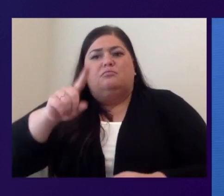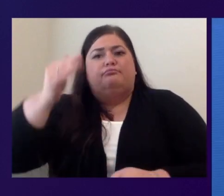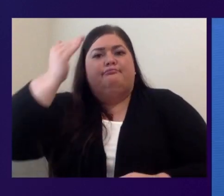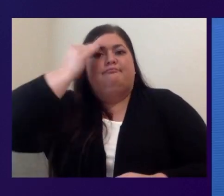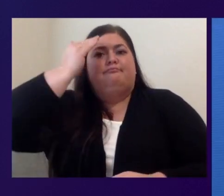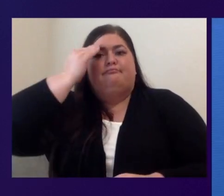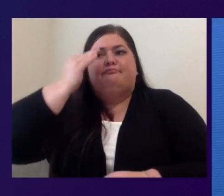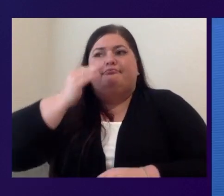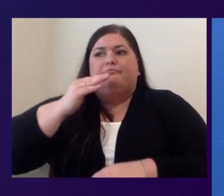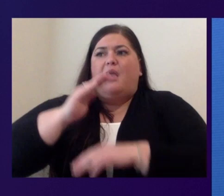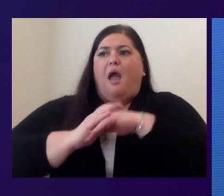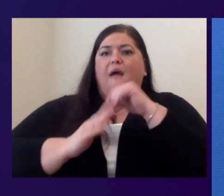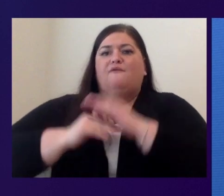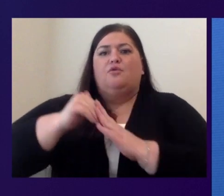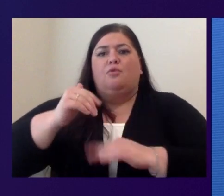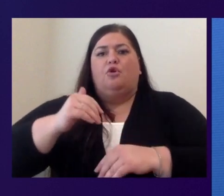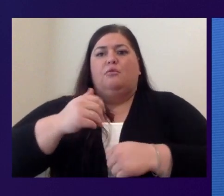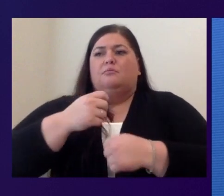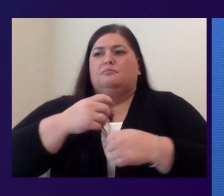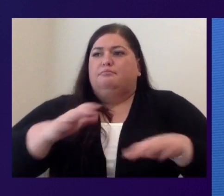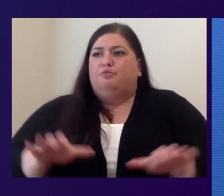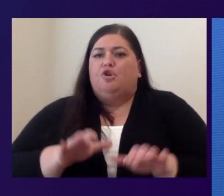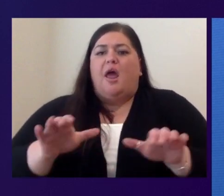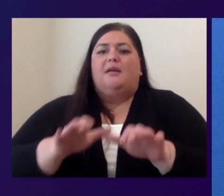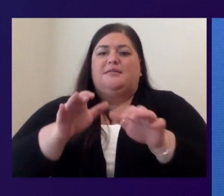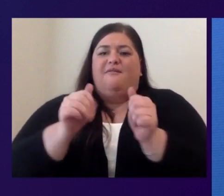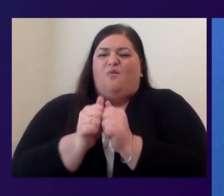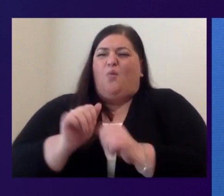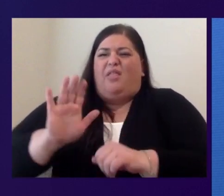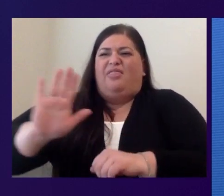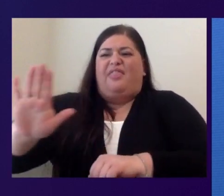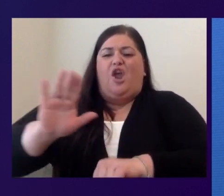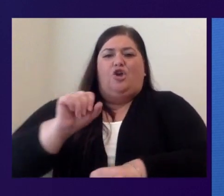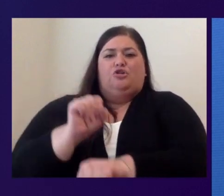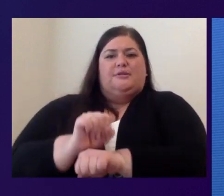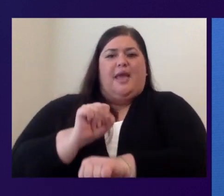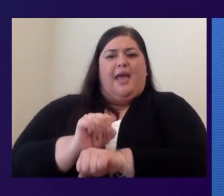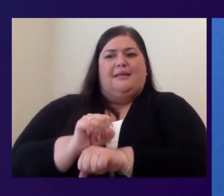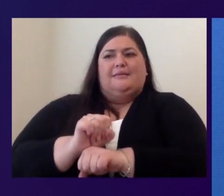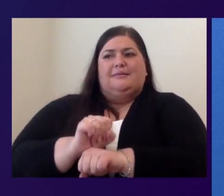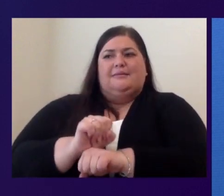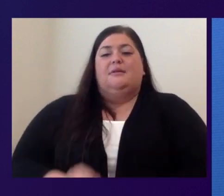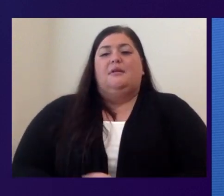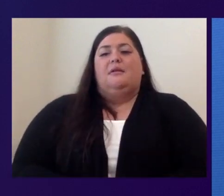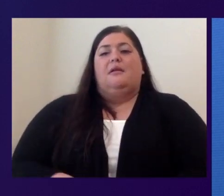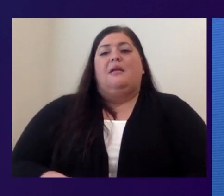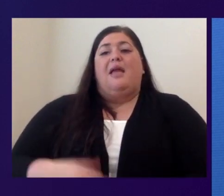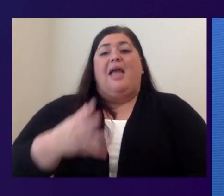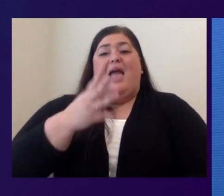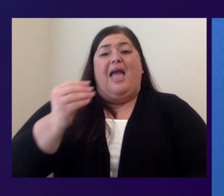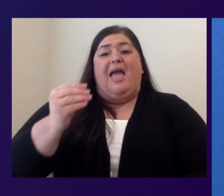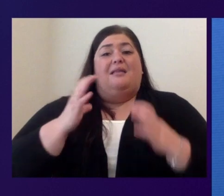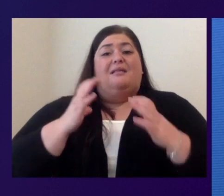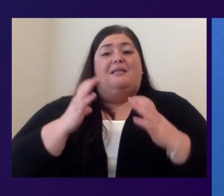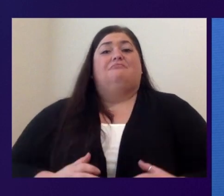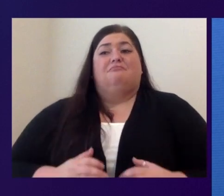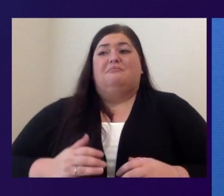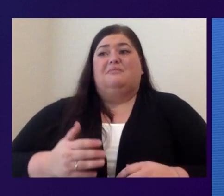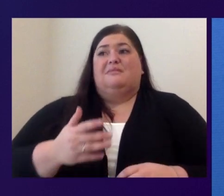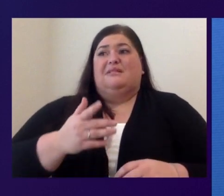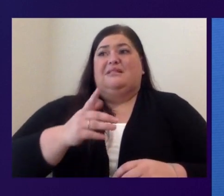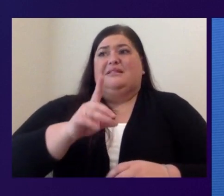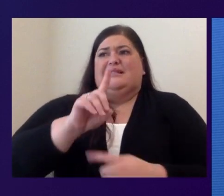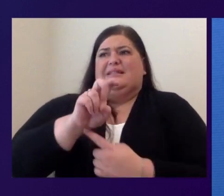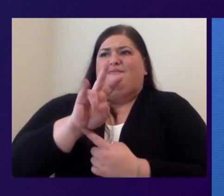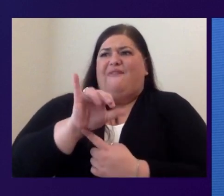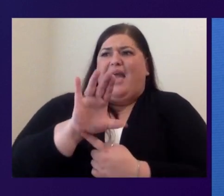in for their business applications and for the tasks they have to perform. End user device is also key. What are users actually connecting from to